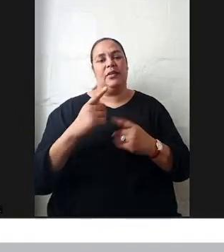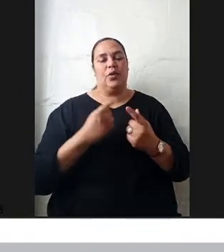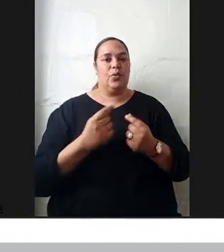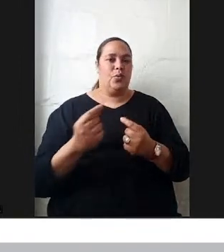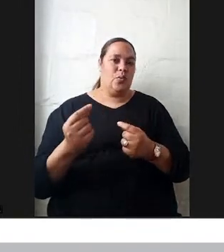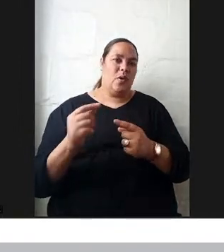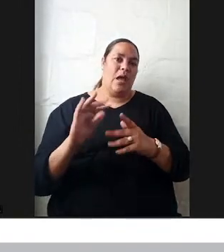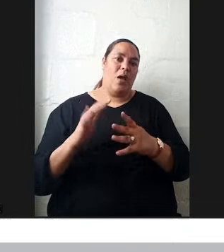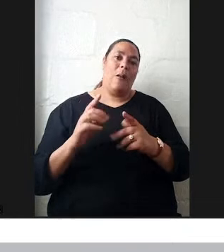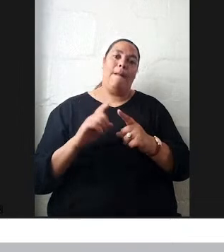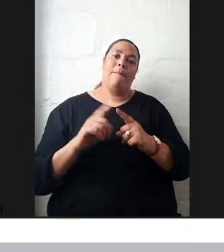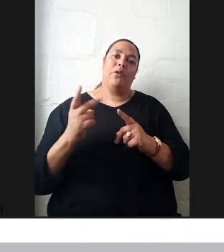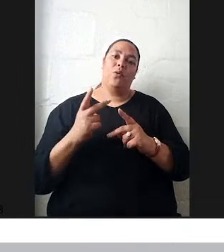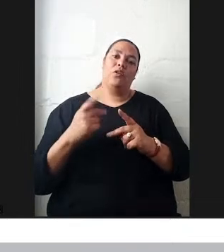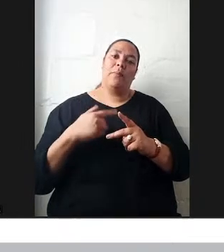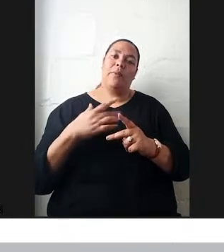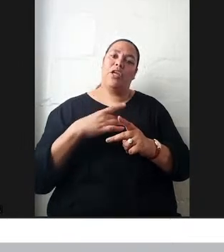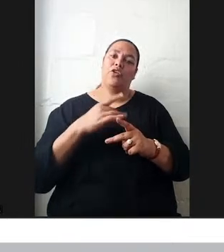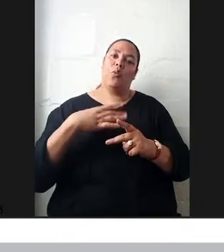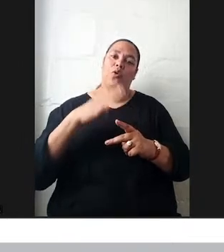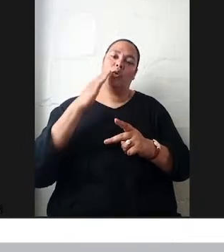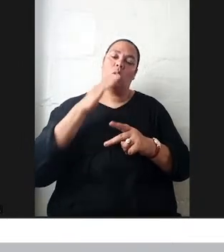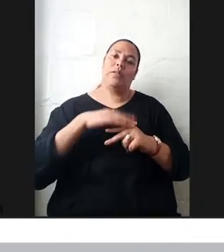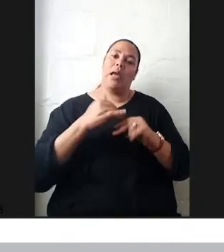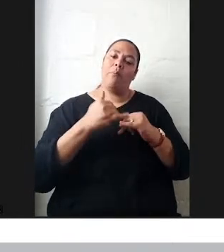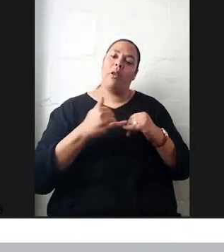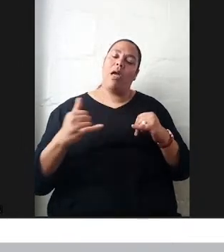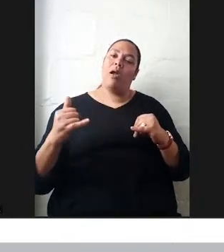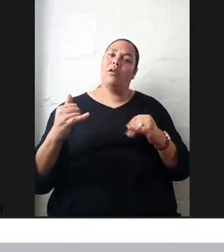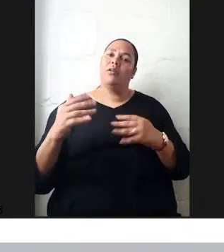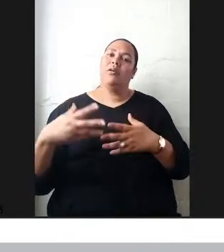also I'm interested in timelines associated